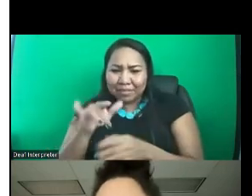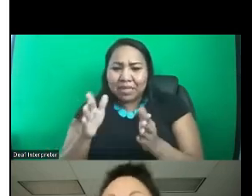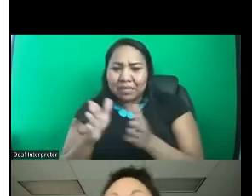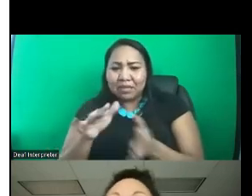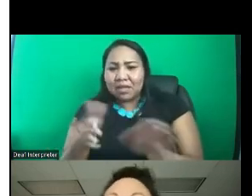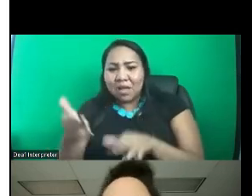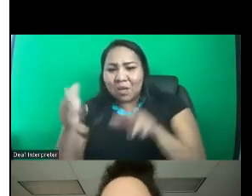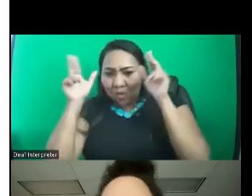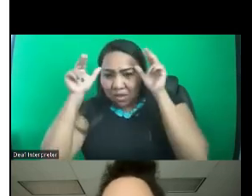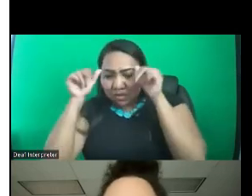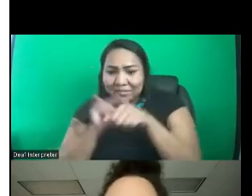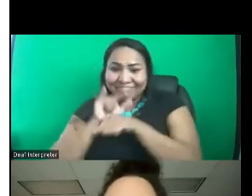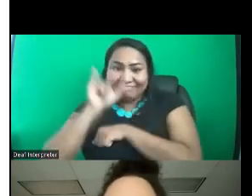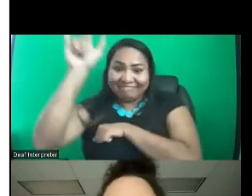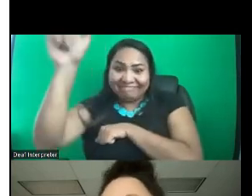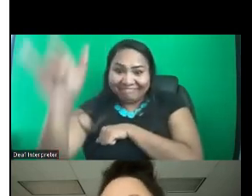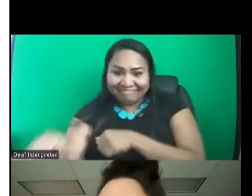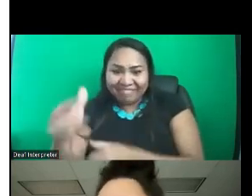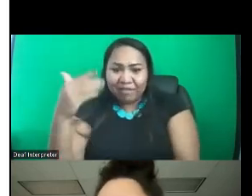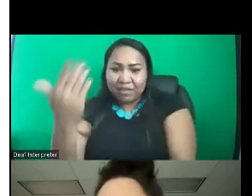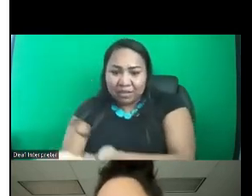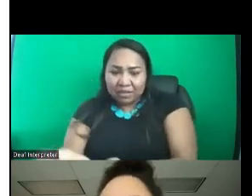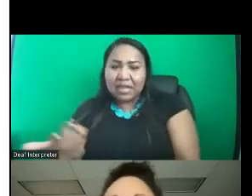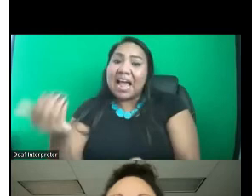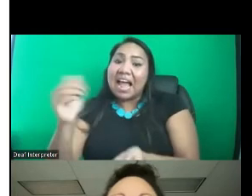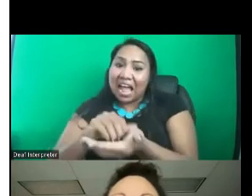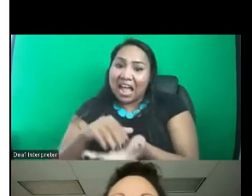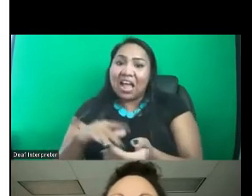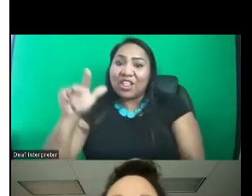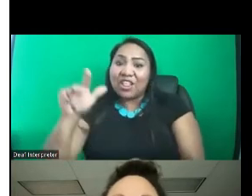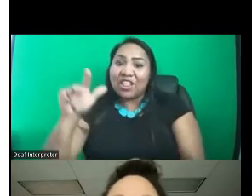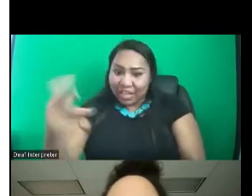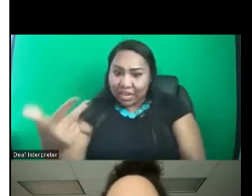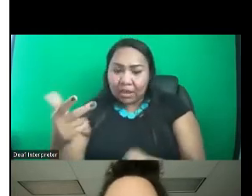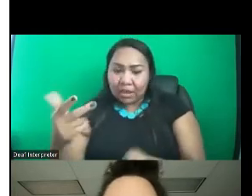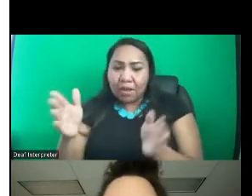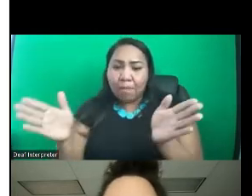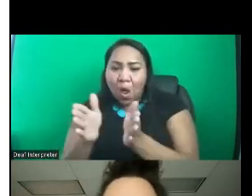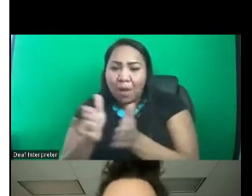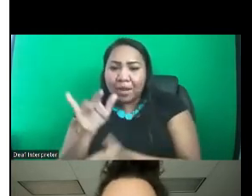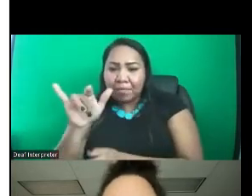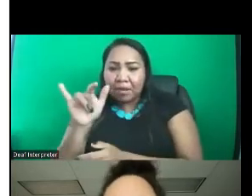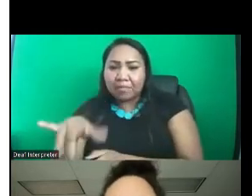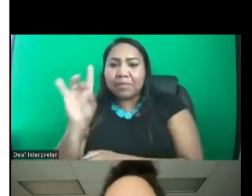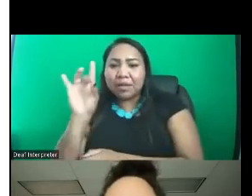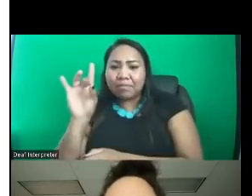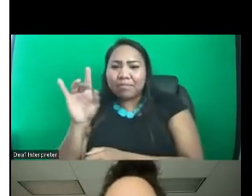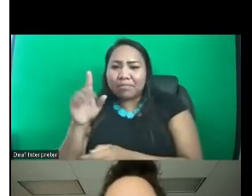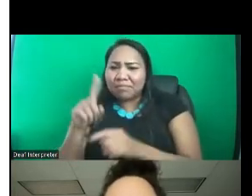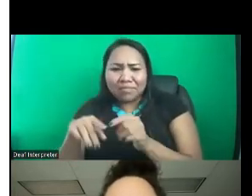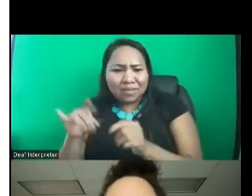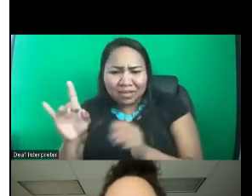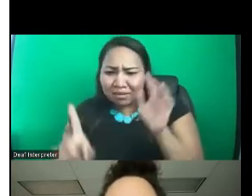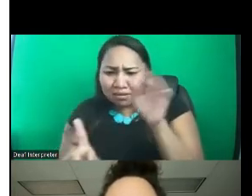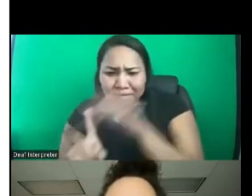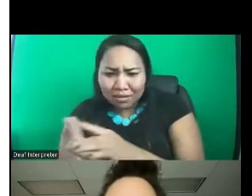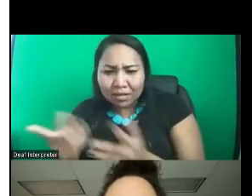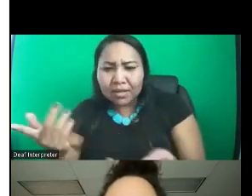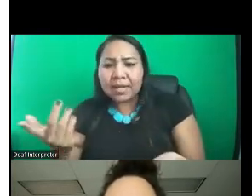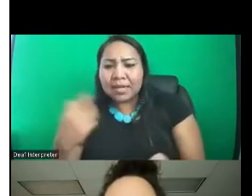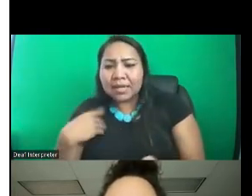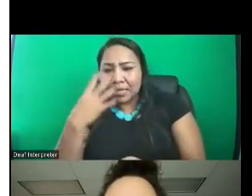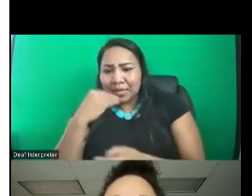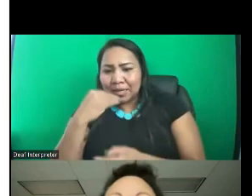up, to take me to Kaktovik, and it never came. And so then I was stuck in Dead Horse overnight, staying at an oil